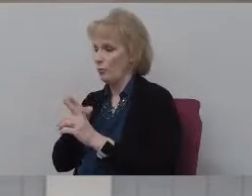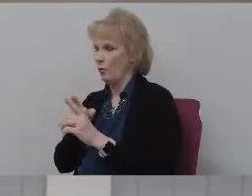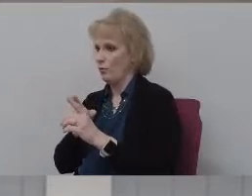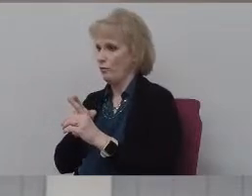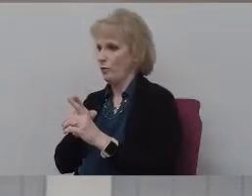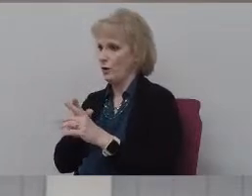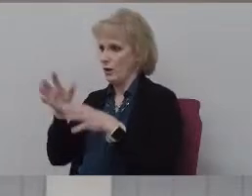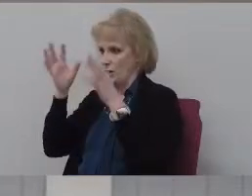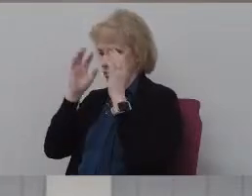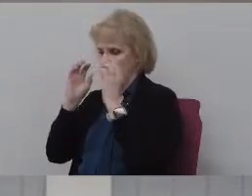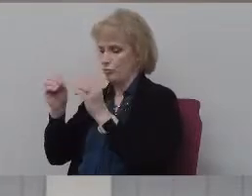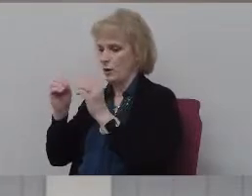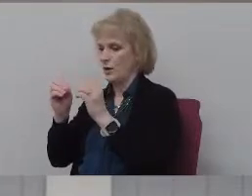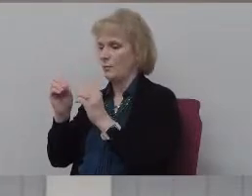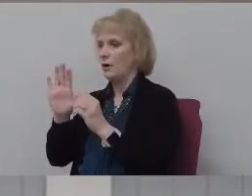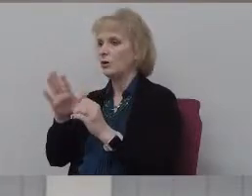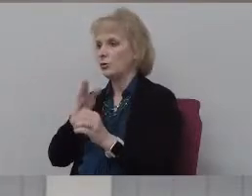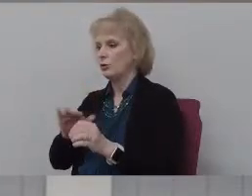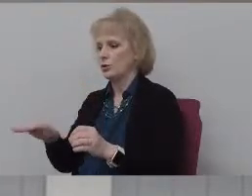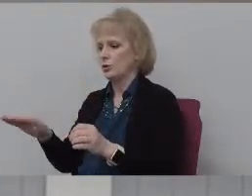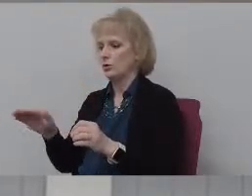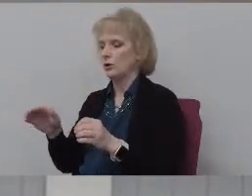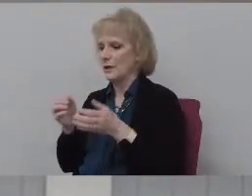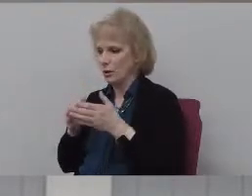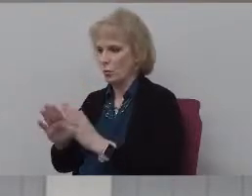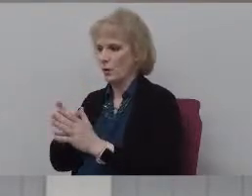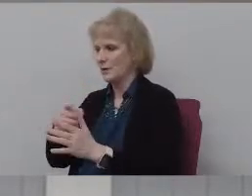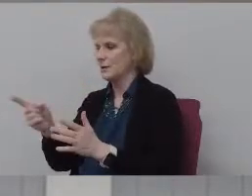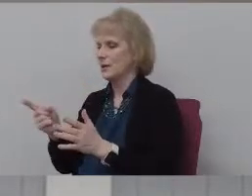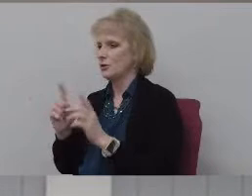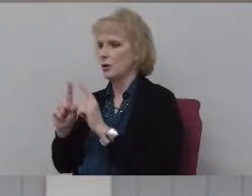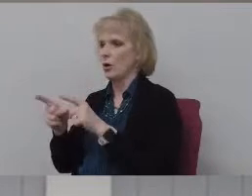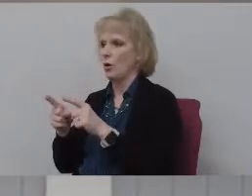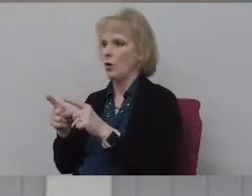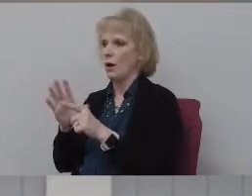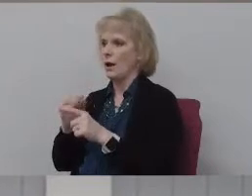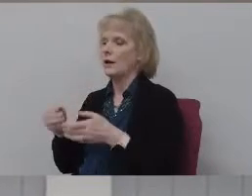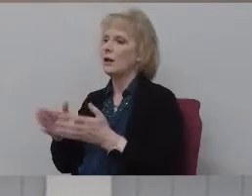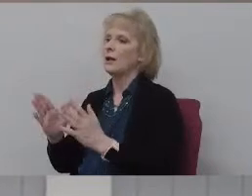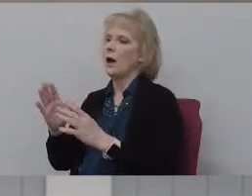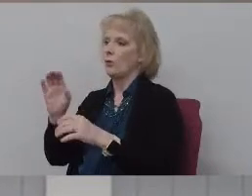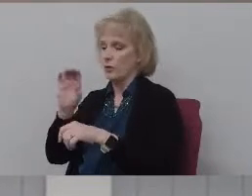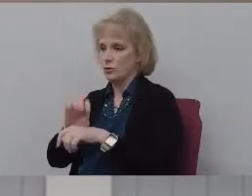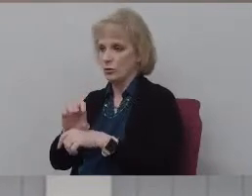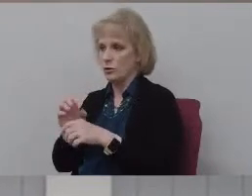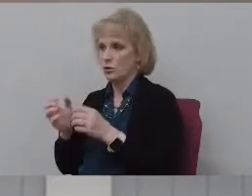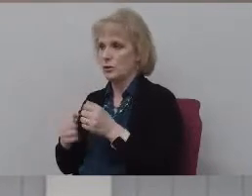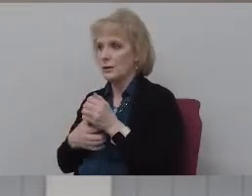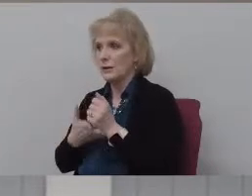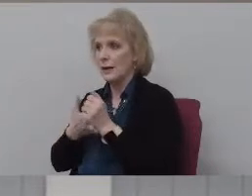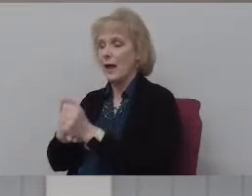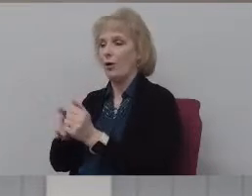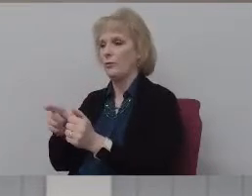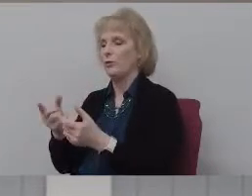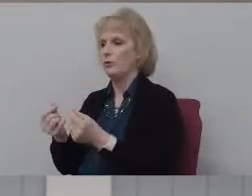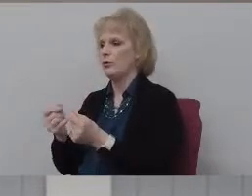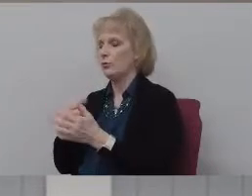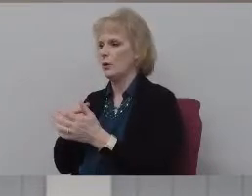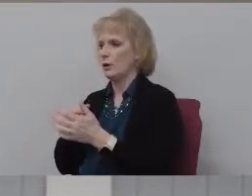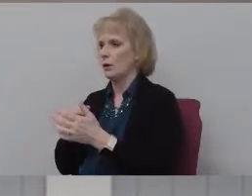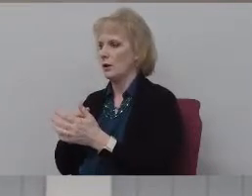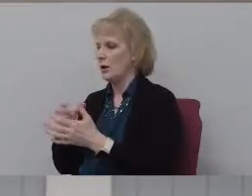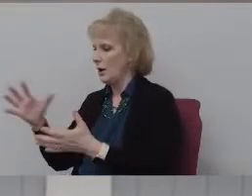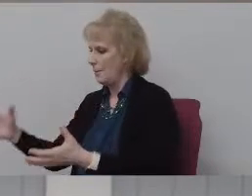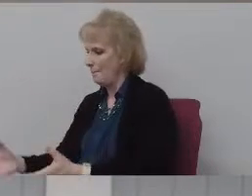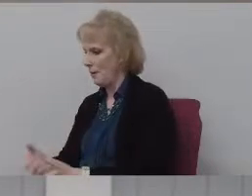your children in the ways they should go and allow the church that God places you in to help you do it. Pick up the tools